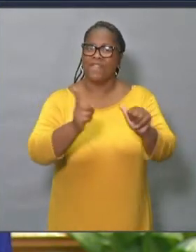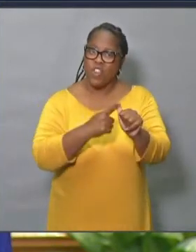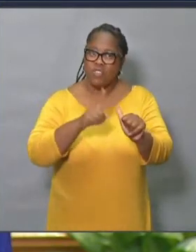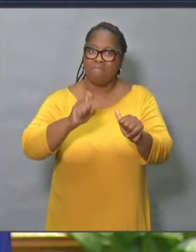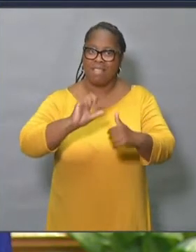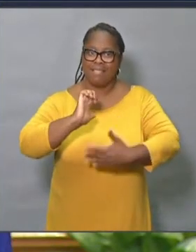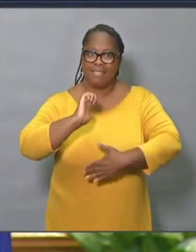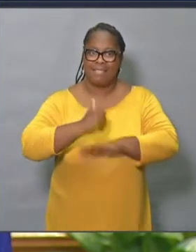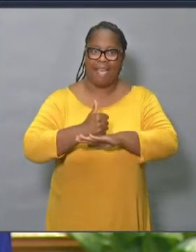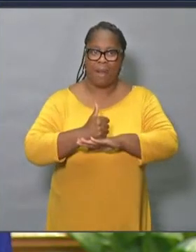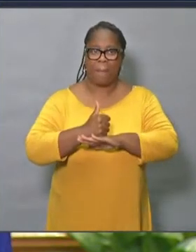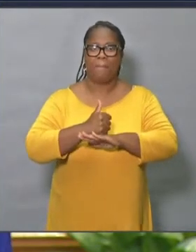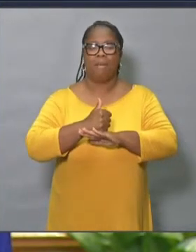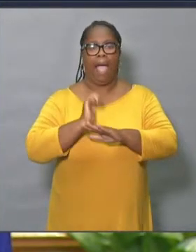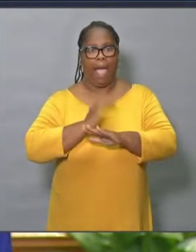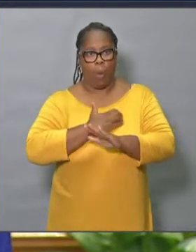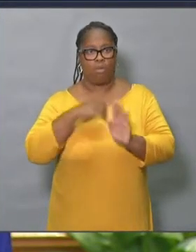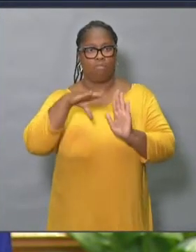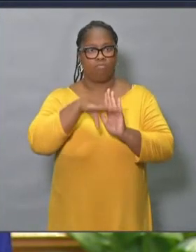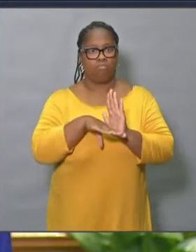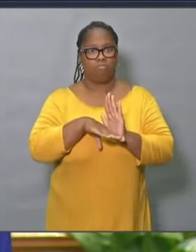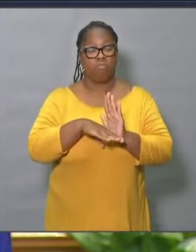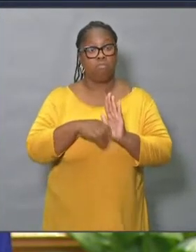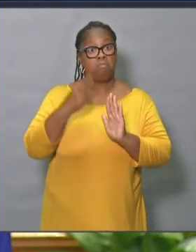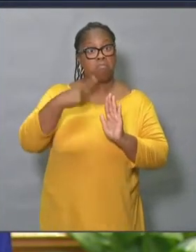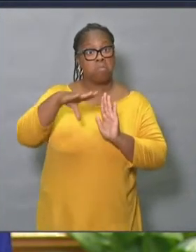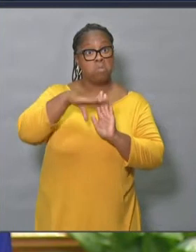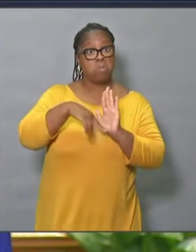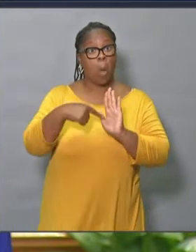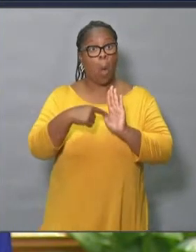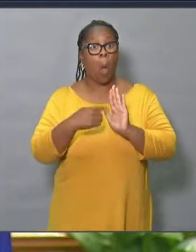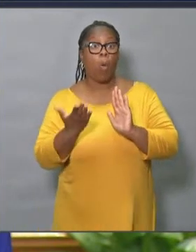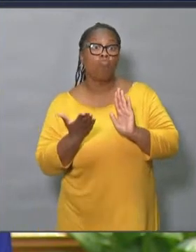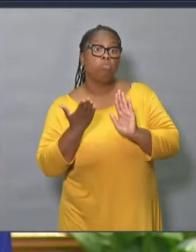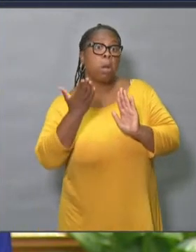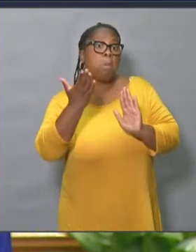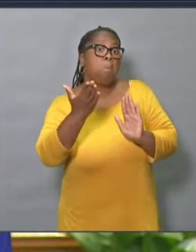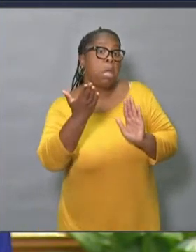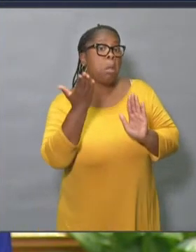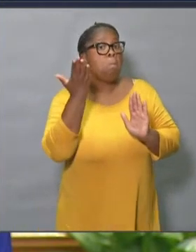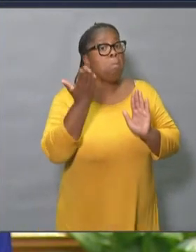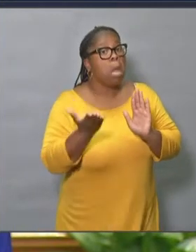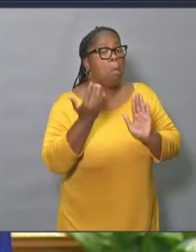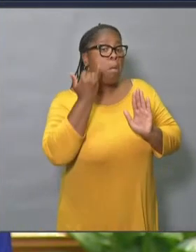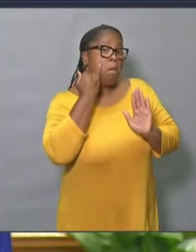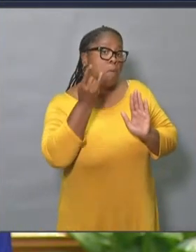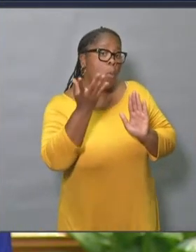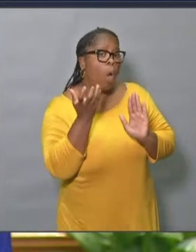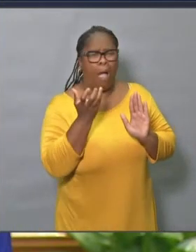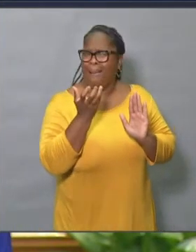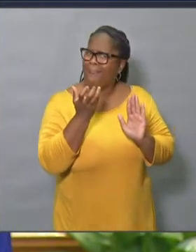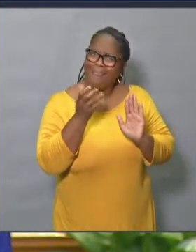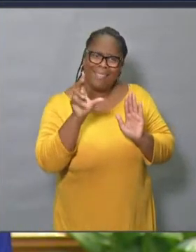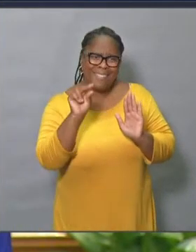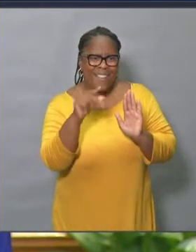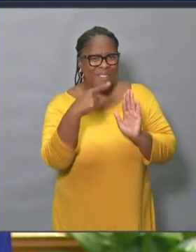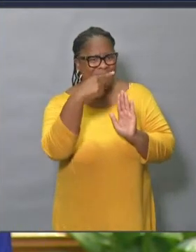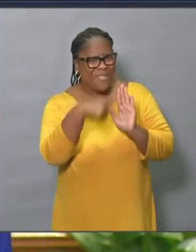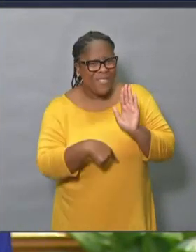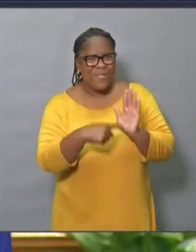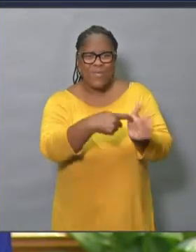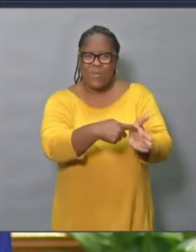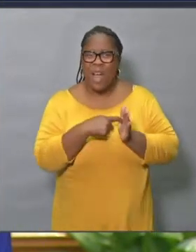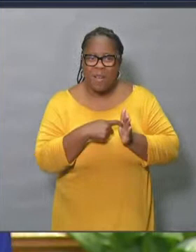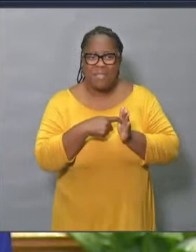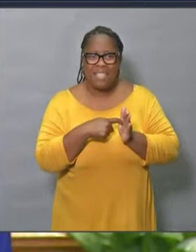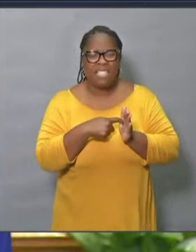protocols. These are not recommendations, these are requirements. And the modified health officer order and the protocols